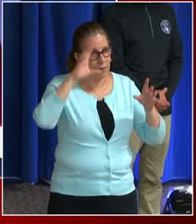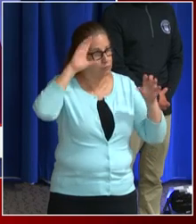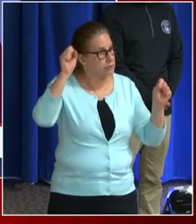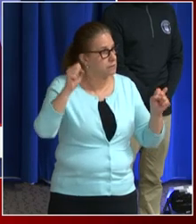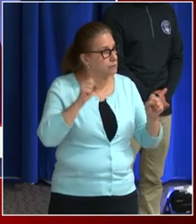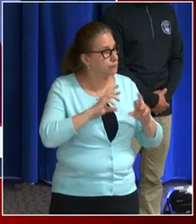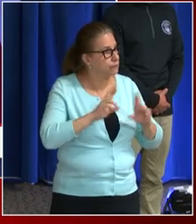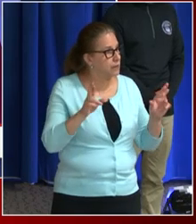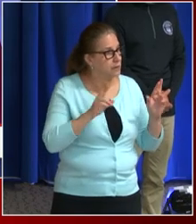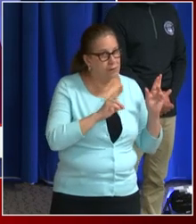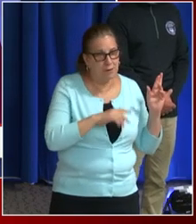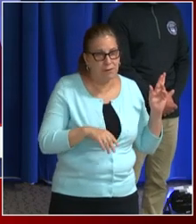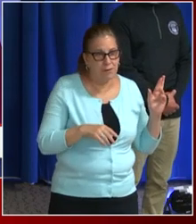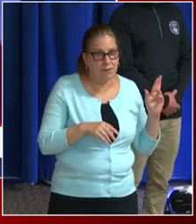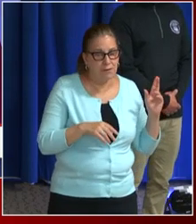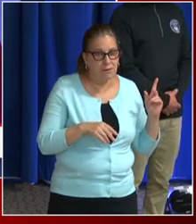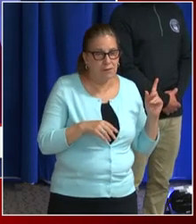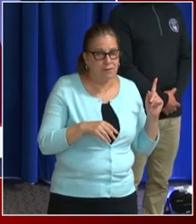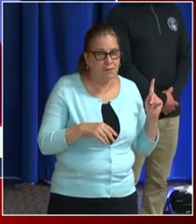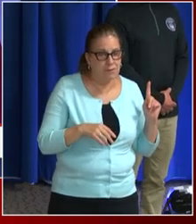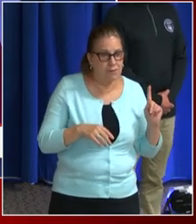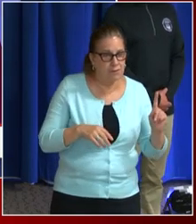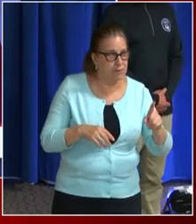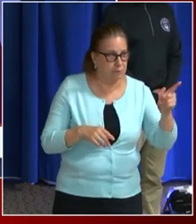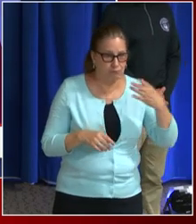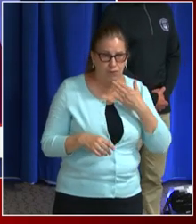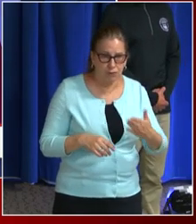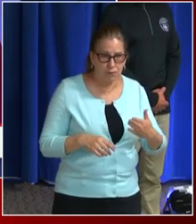typically a good relationship with. That's not unusual for